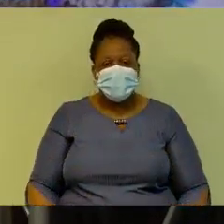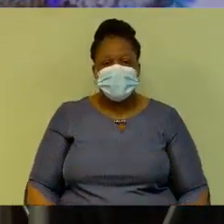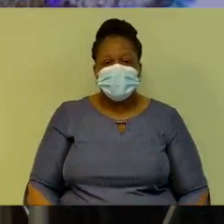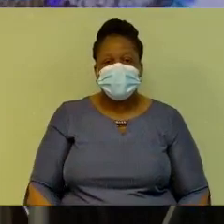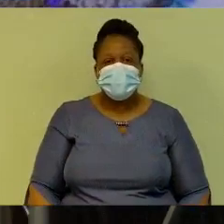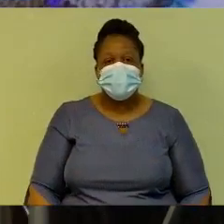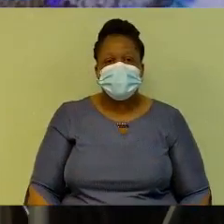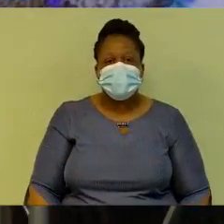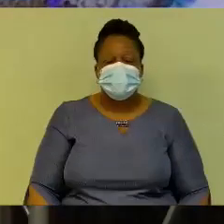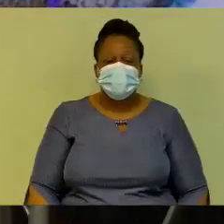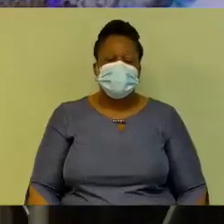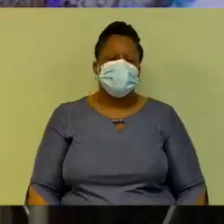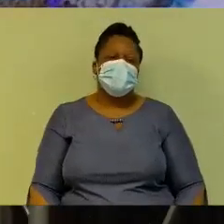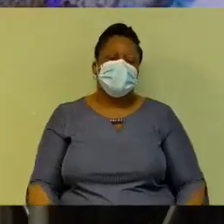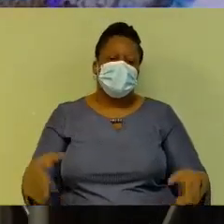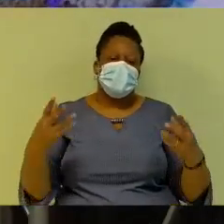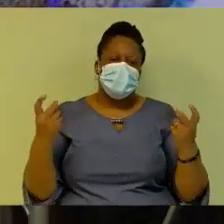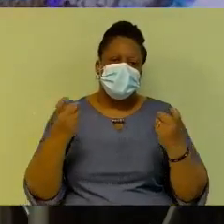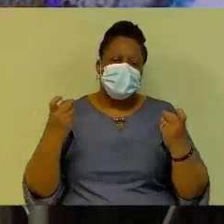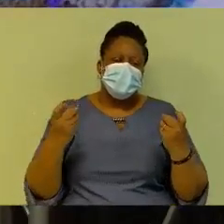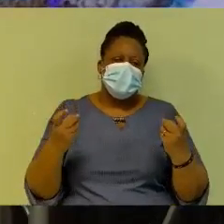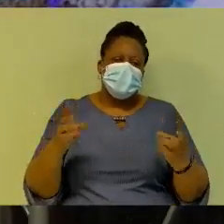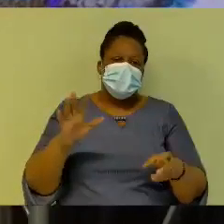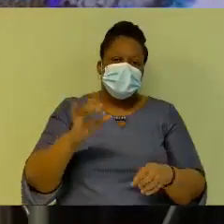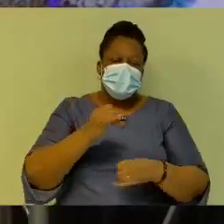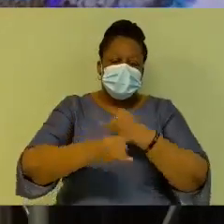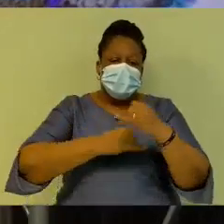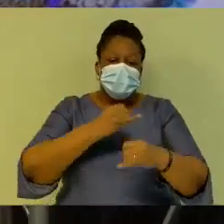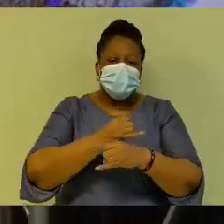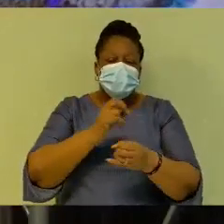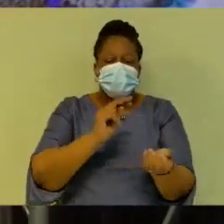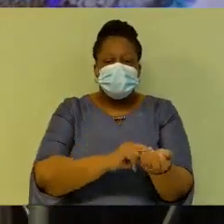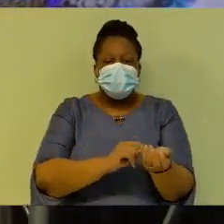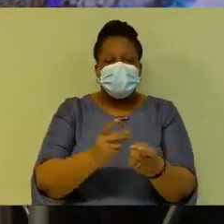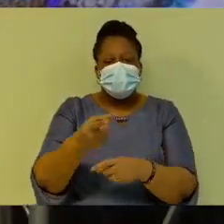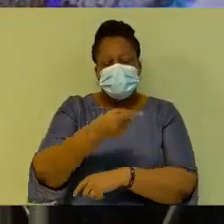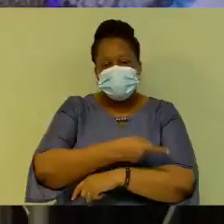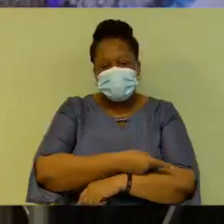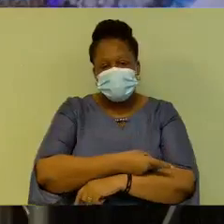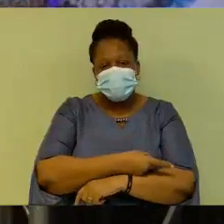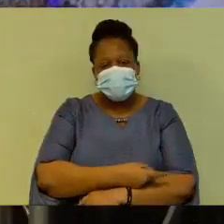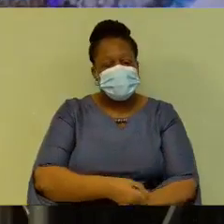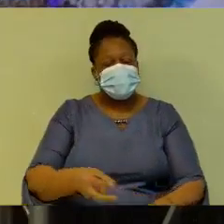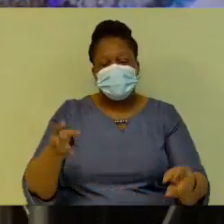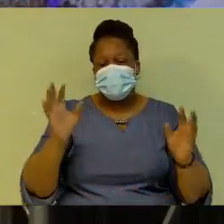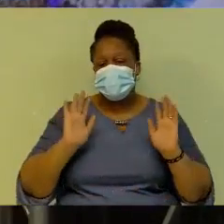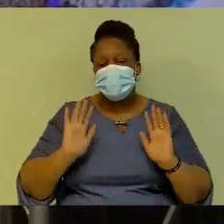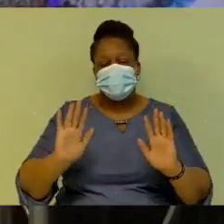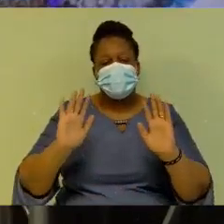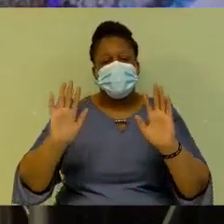As we celebrate International Nurses Day today, we recognize the exceptional work that our nurses have been doing during this fight